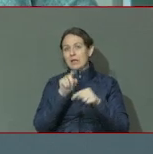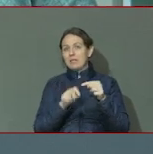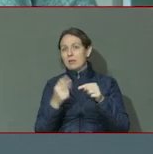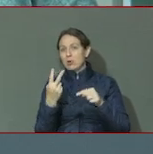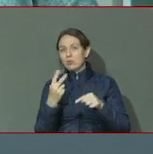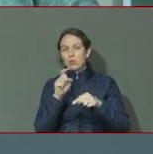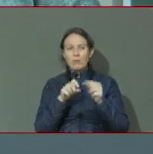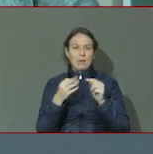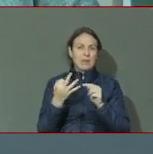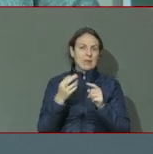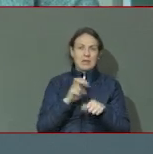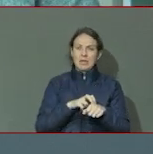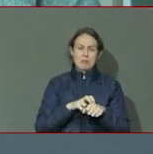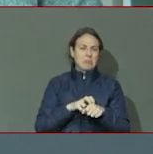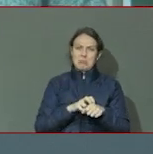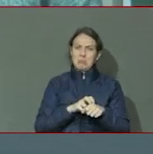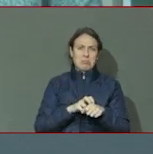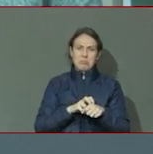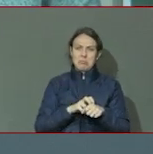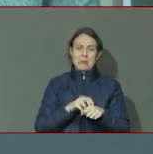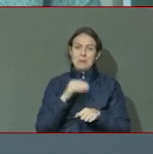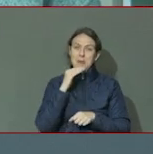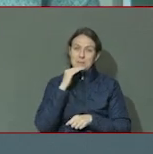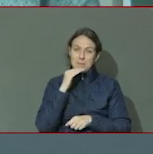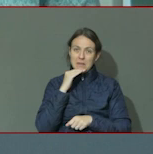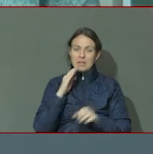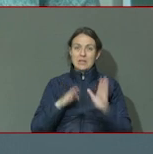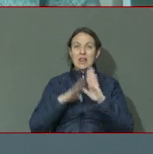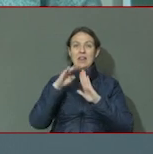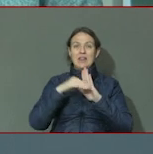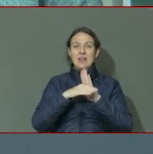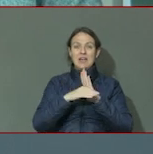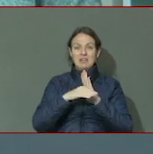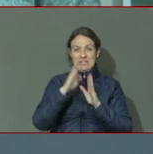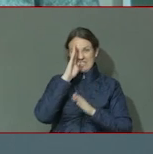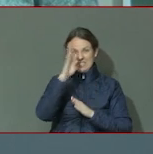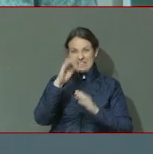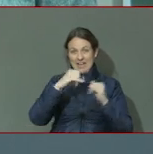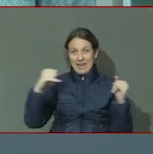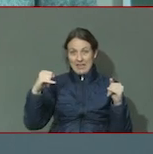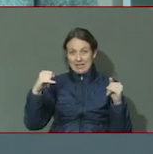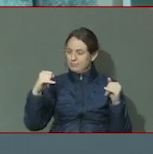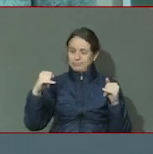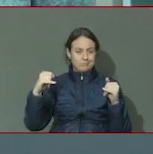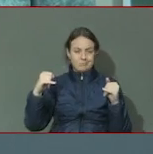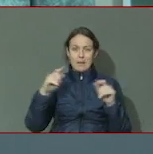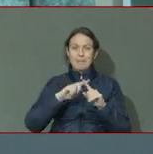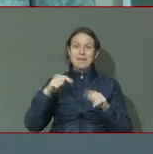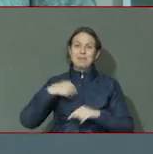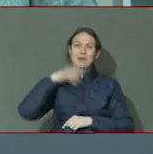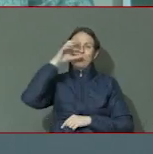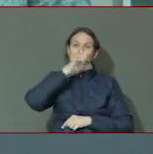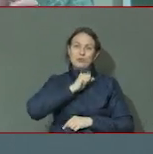or whatever. It only means the graph is not a straight line, but I'm treating it as a straight